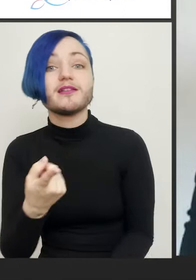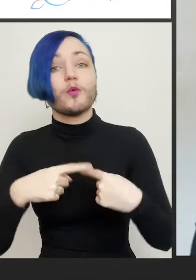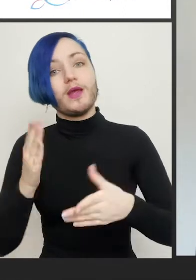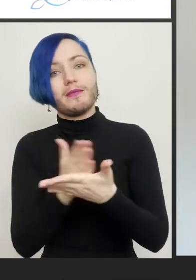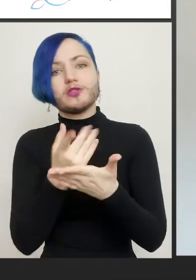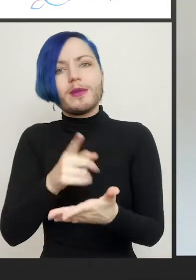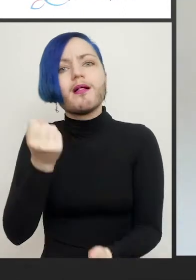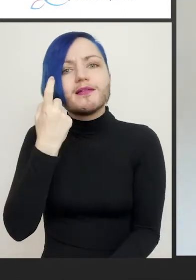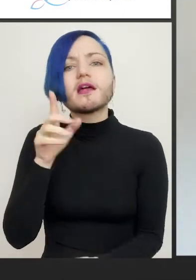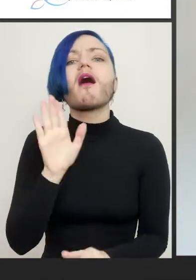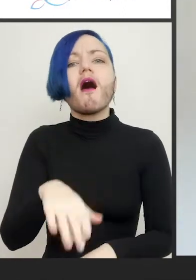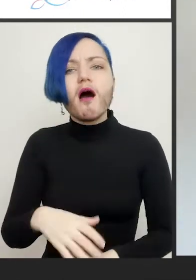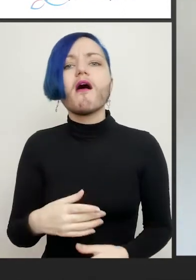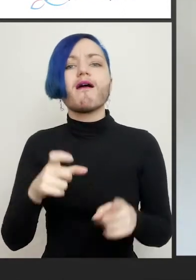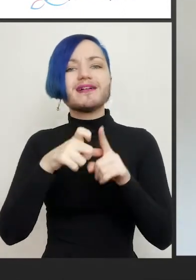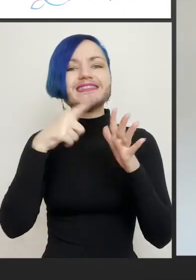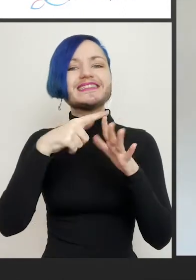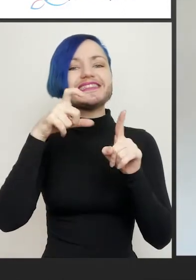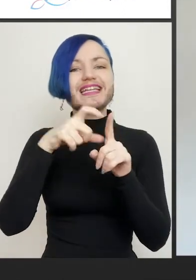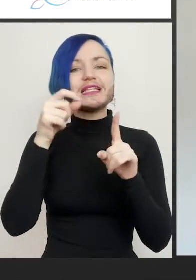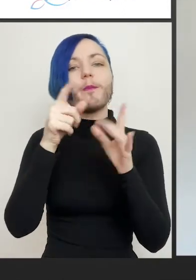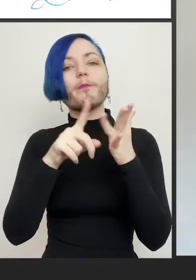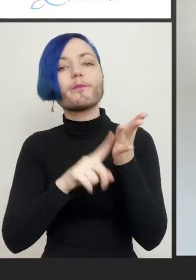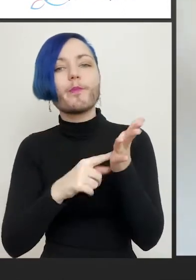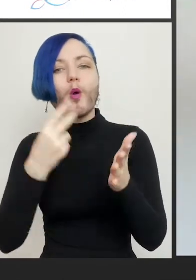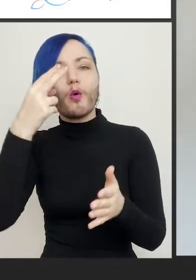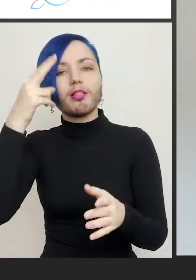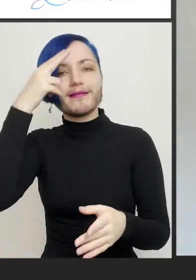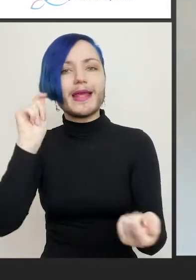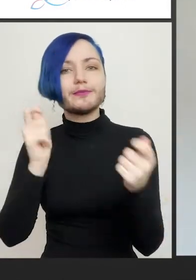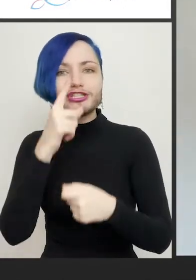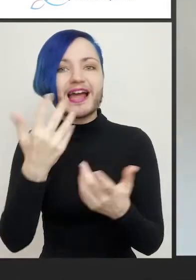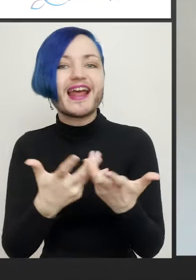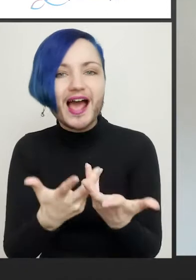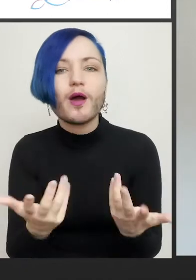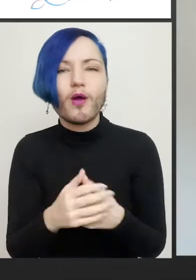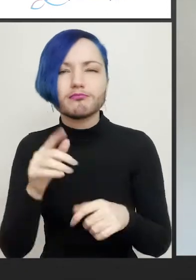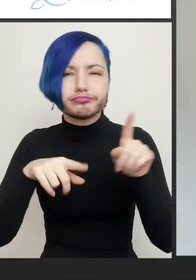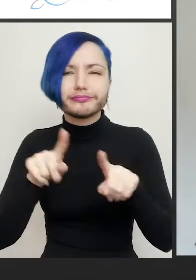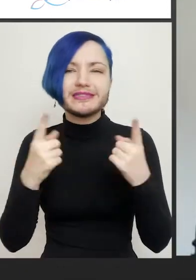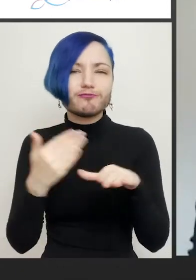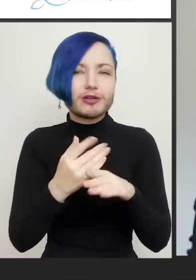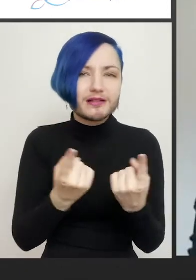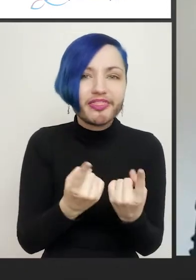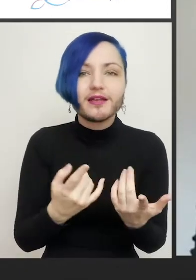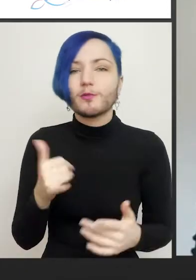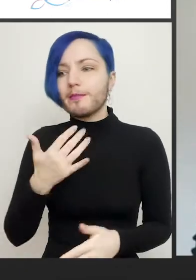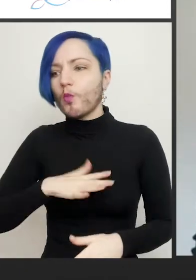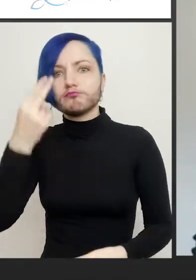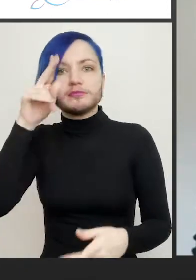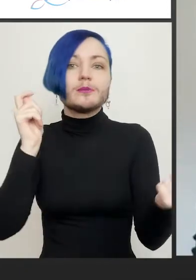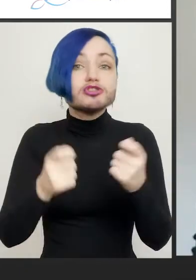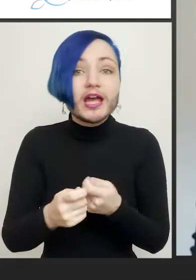people know how to get deed polls done and all the practical bits and pieces that they might want to do, particularly if they're thinking of changing a